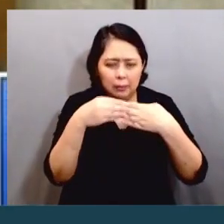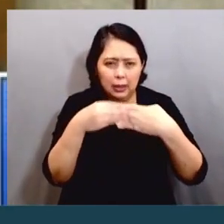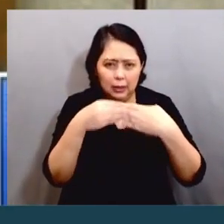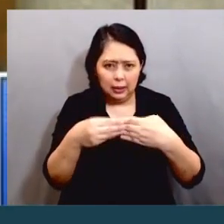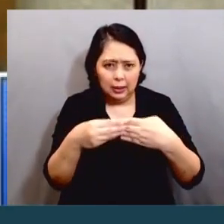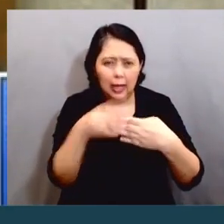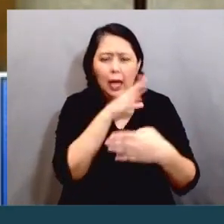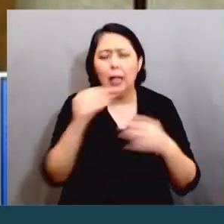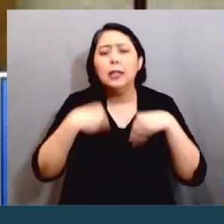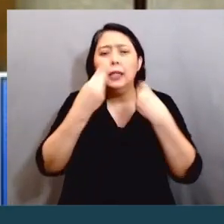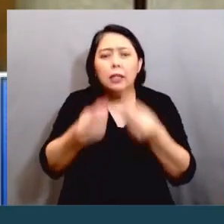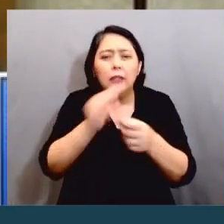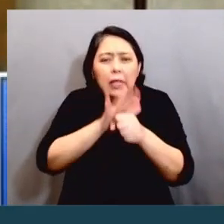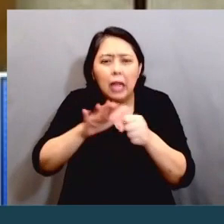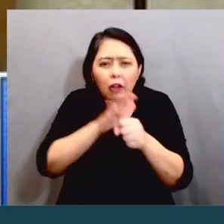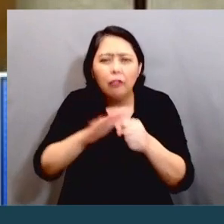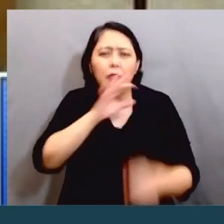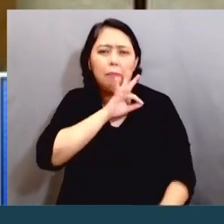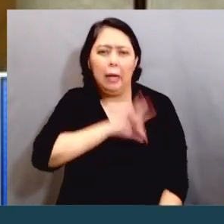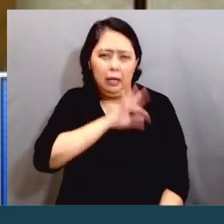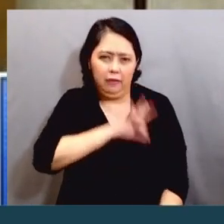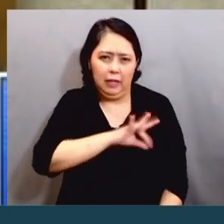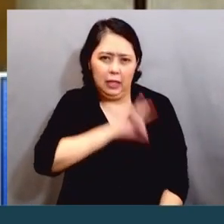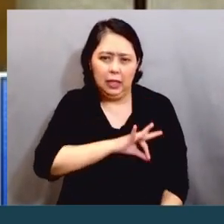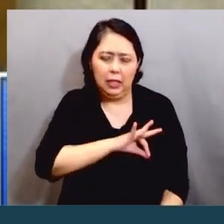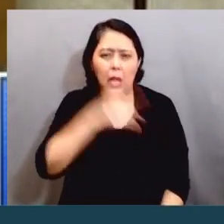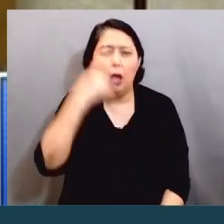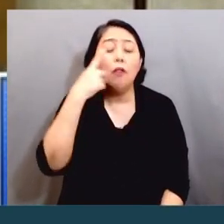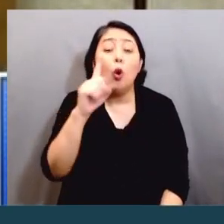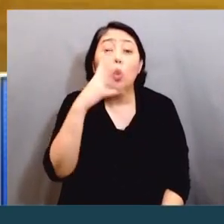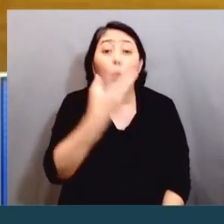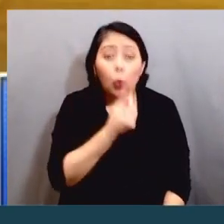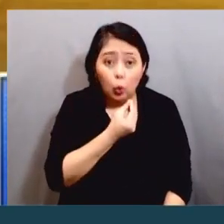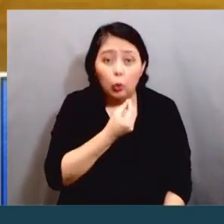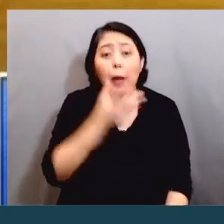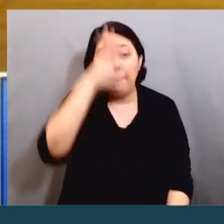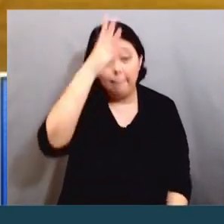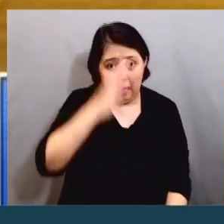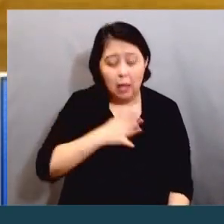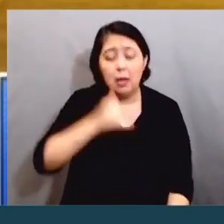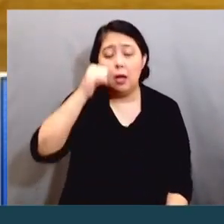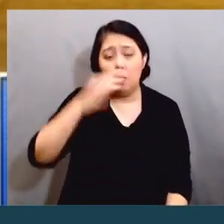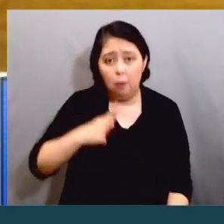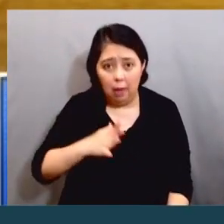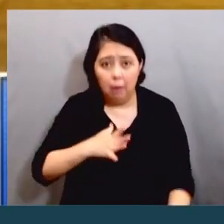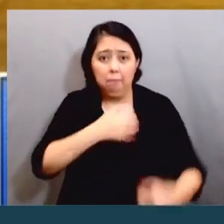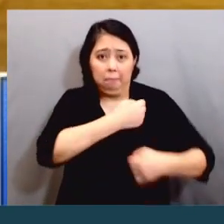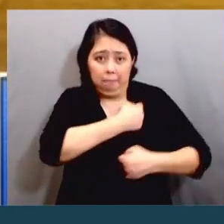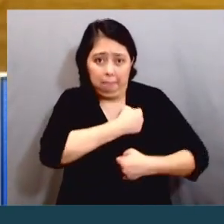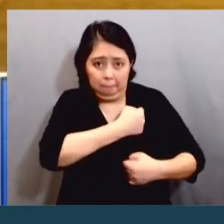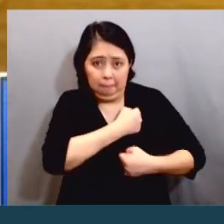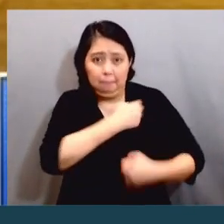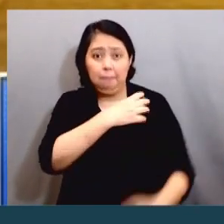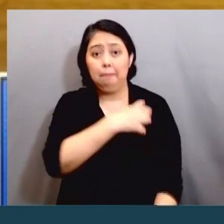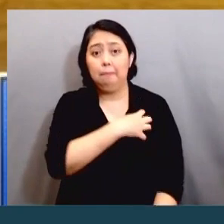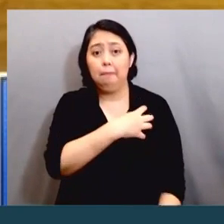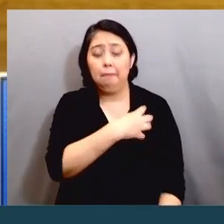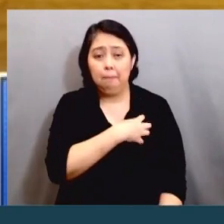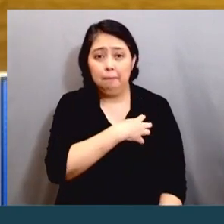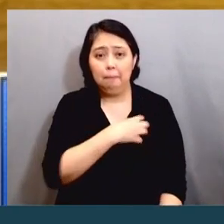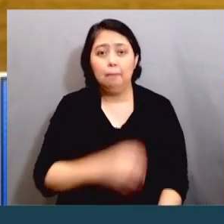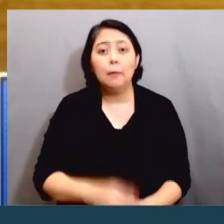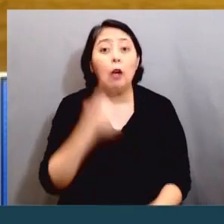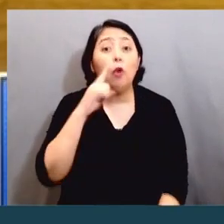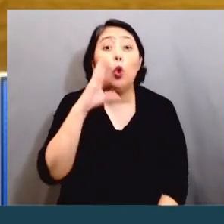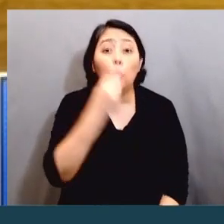remuneration to our men and women in uniform. This shall apply only to the new